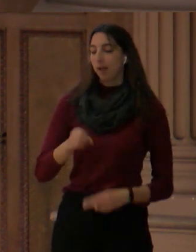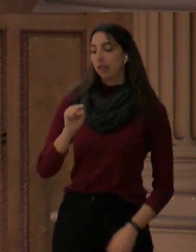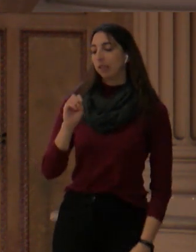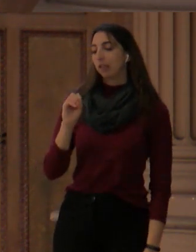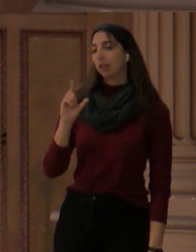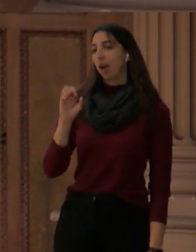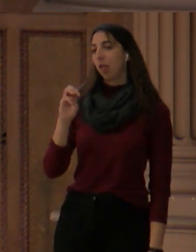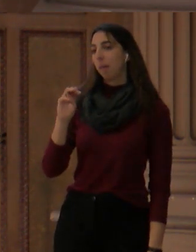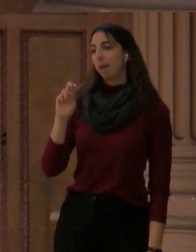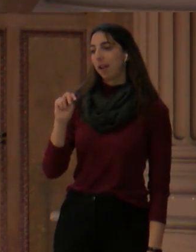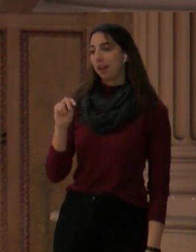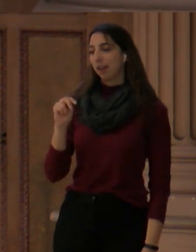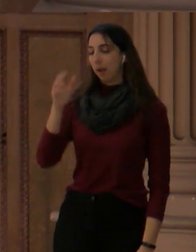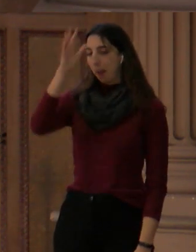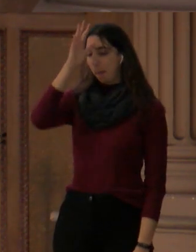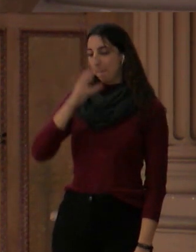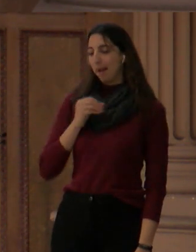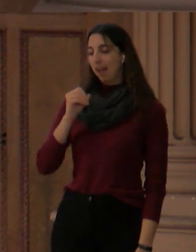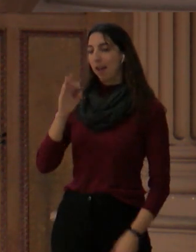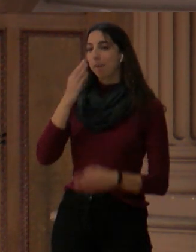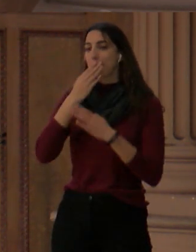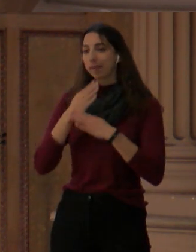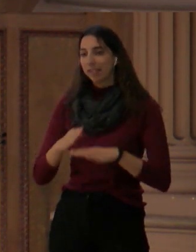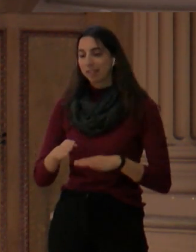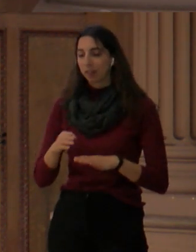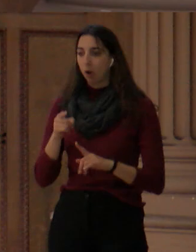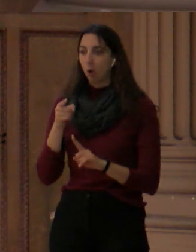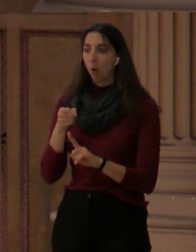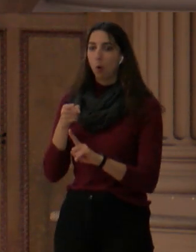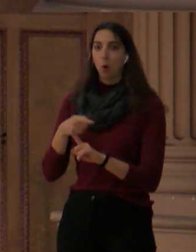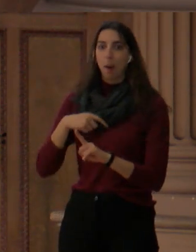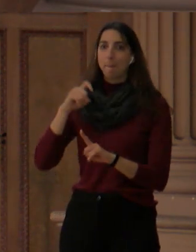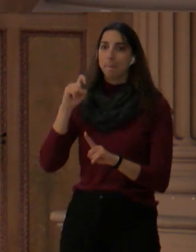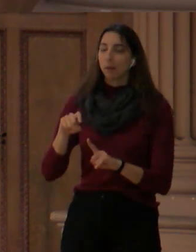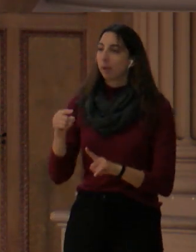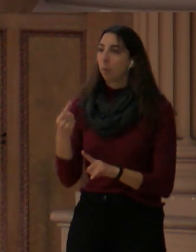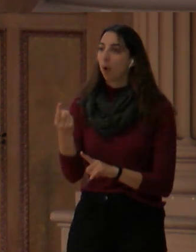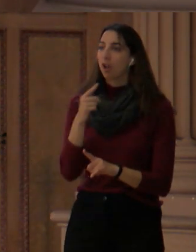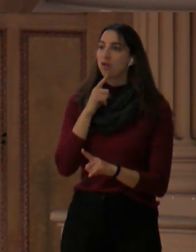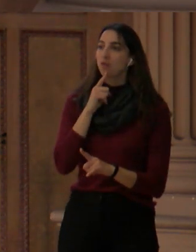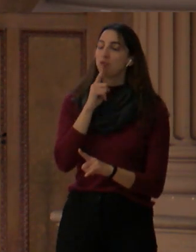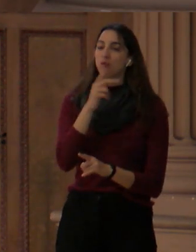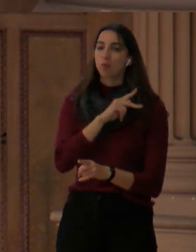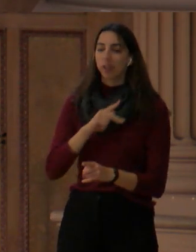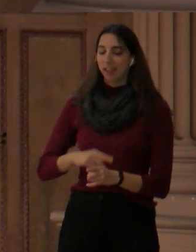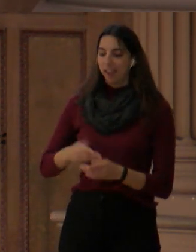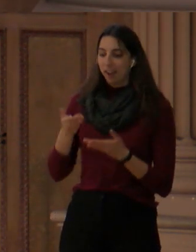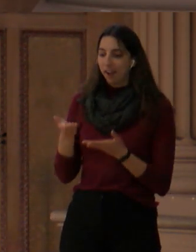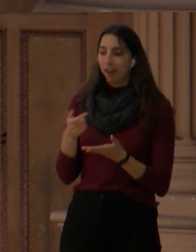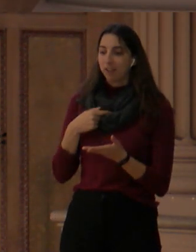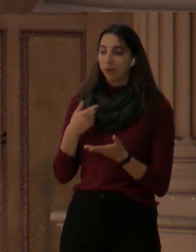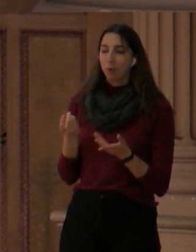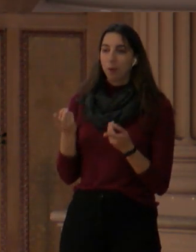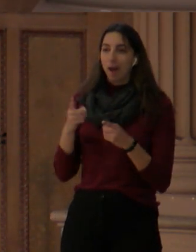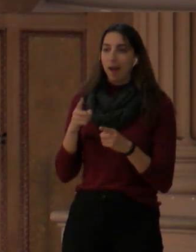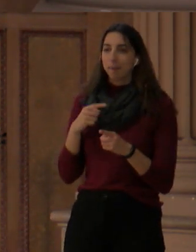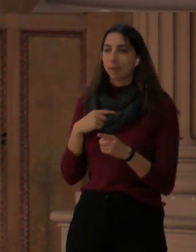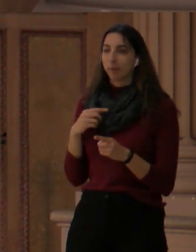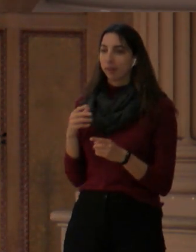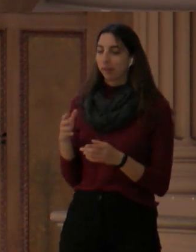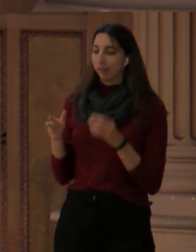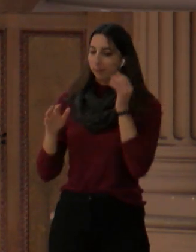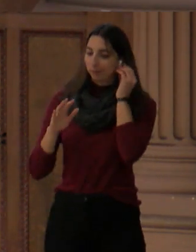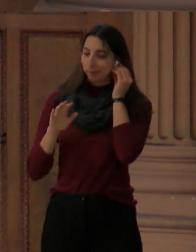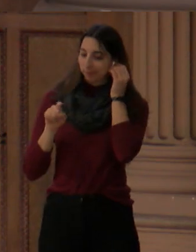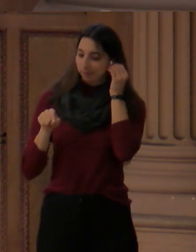the shalom man. And so he must be the one. He's got to be the true king. And this is what happens when he's anointed, basically when he's sworn in as